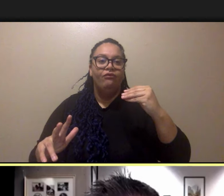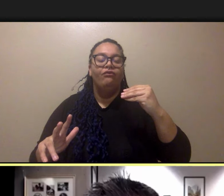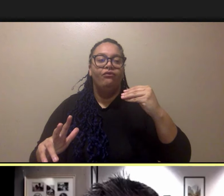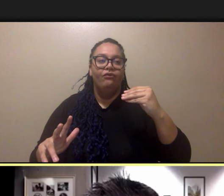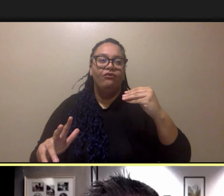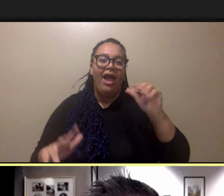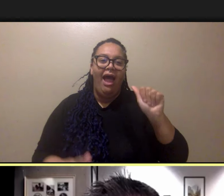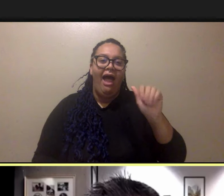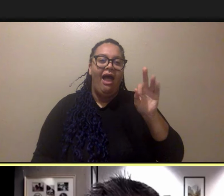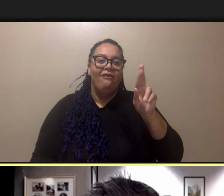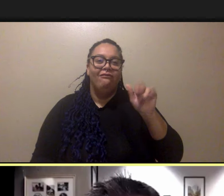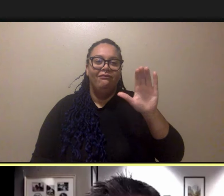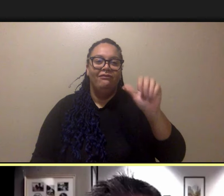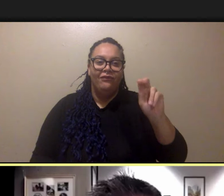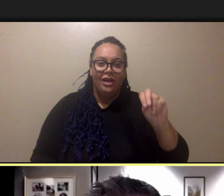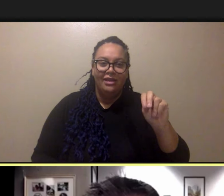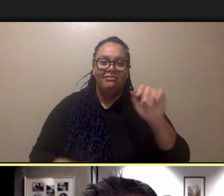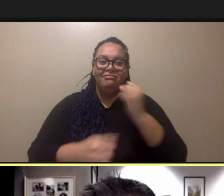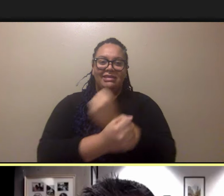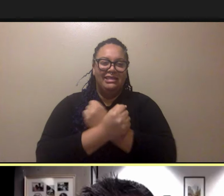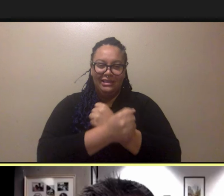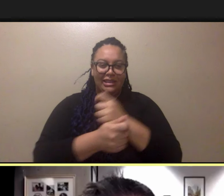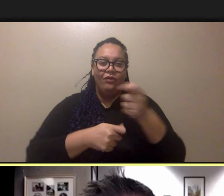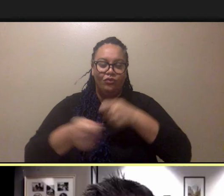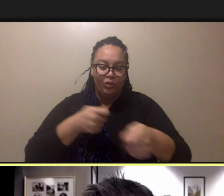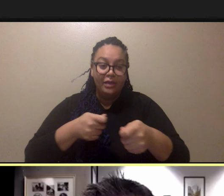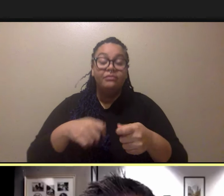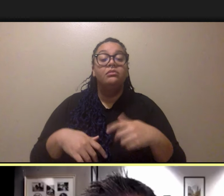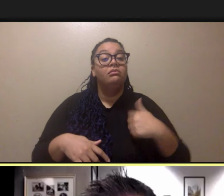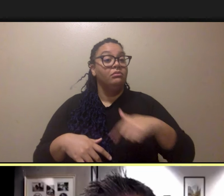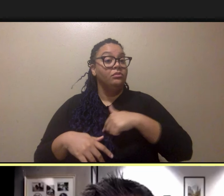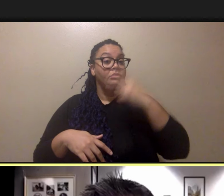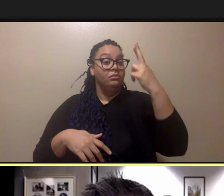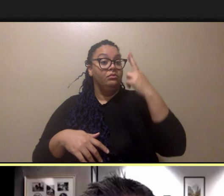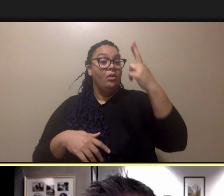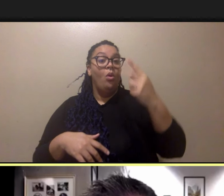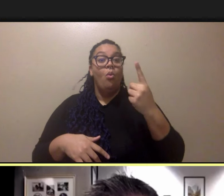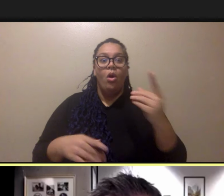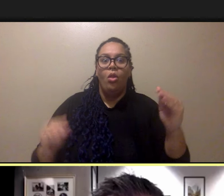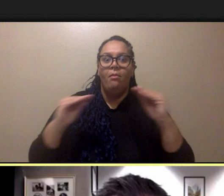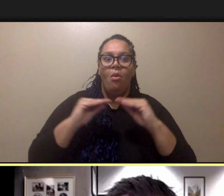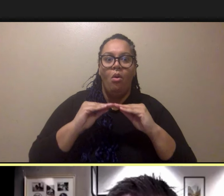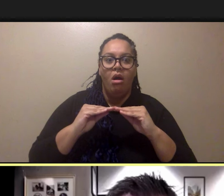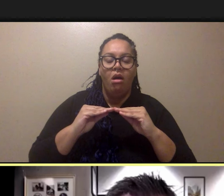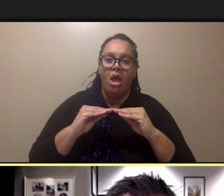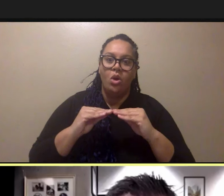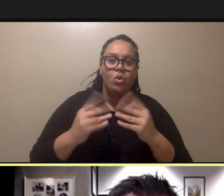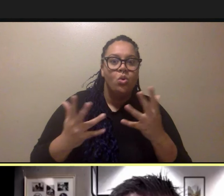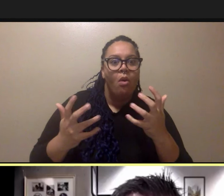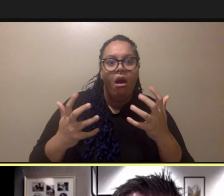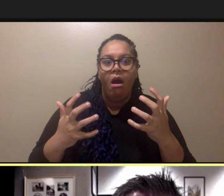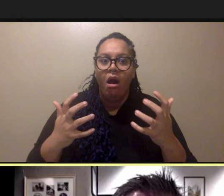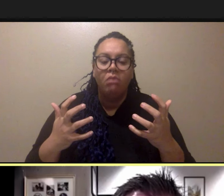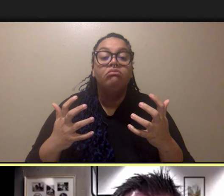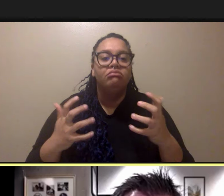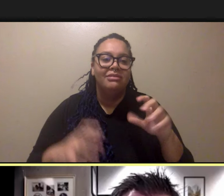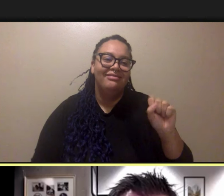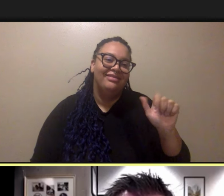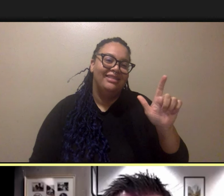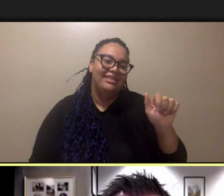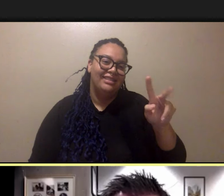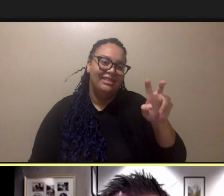the Portuguese discovered is that one of the more lucrative products that they could trade in was slaves. And one of the